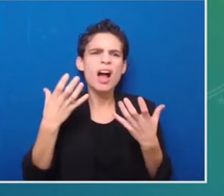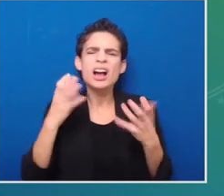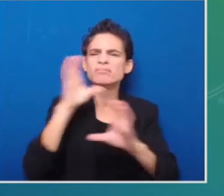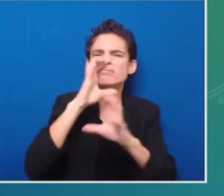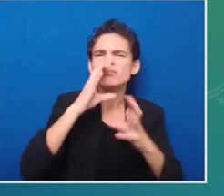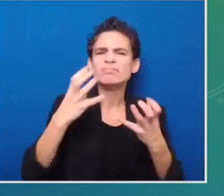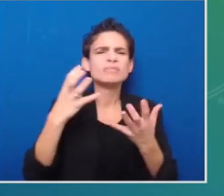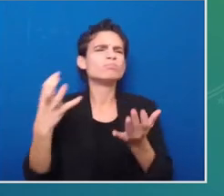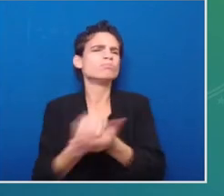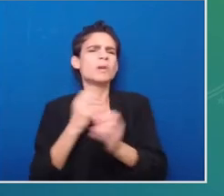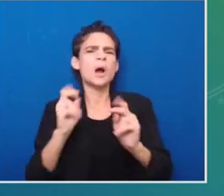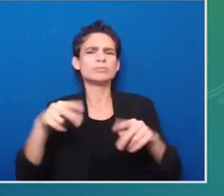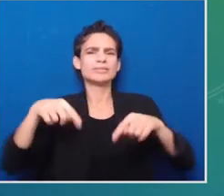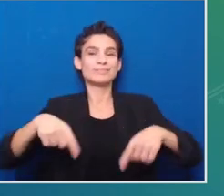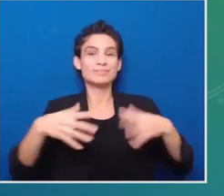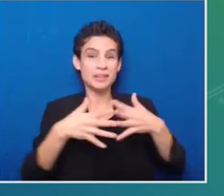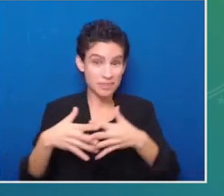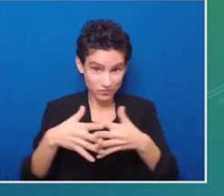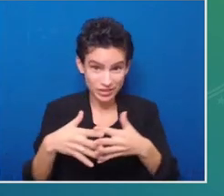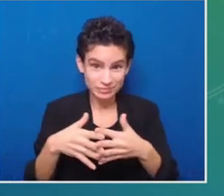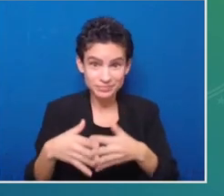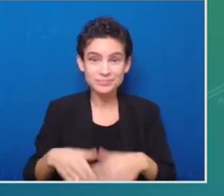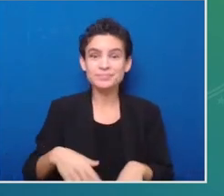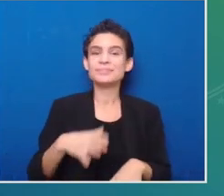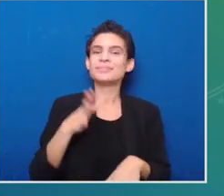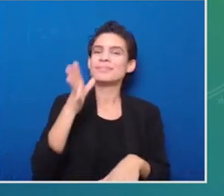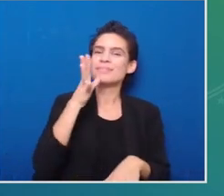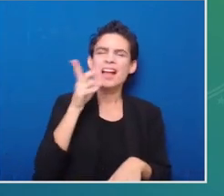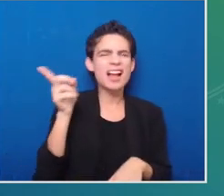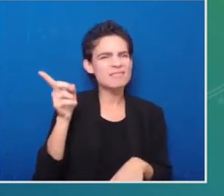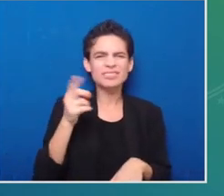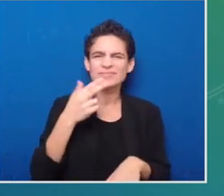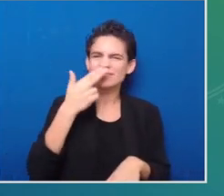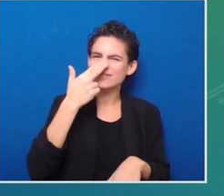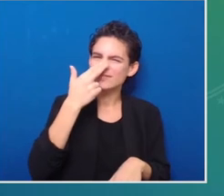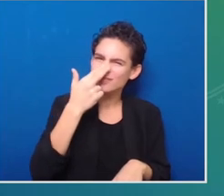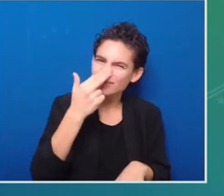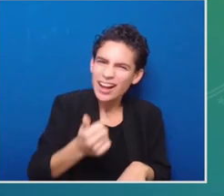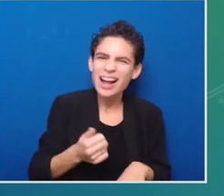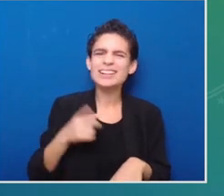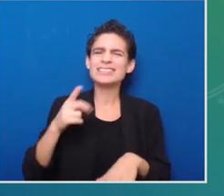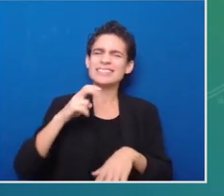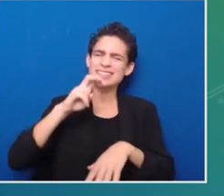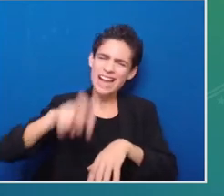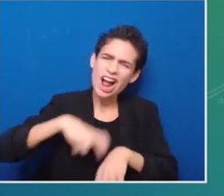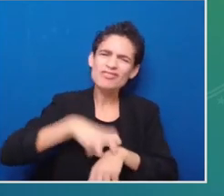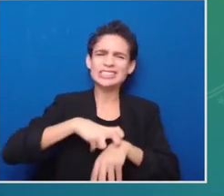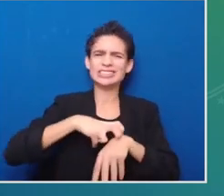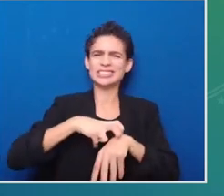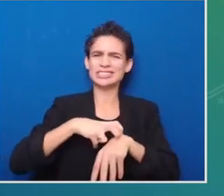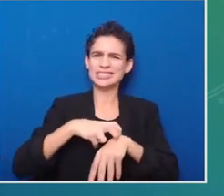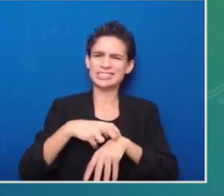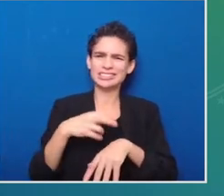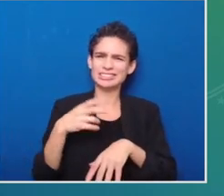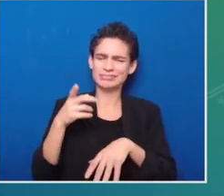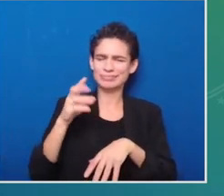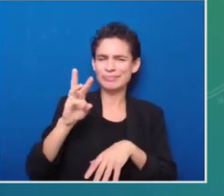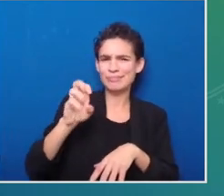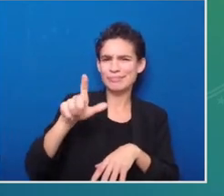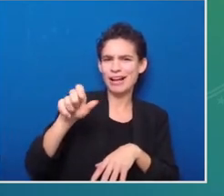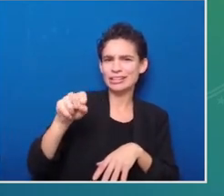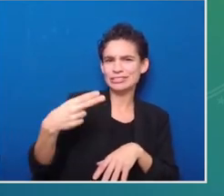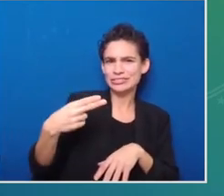My mom is a funny and fierce Irish Welsh Newfie, born in